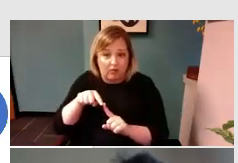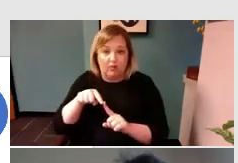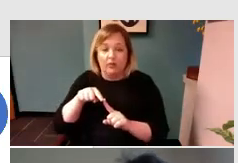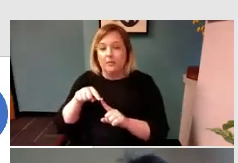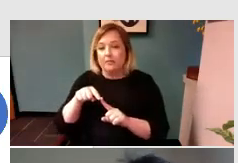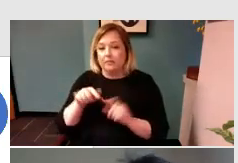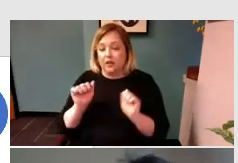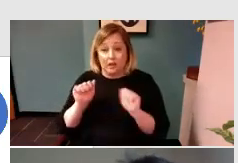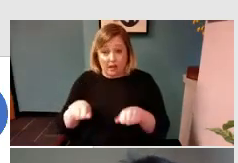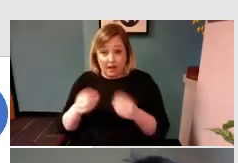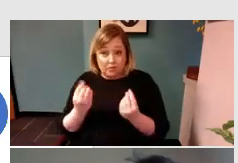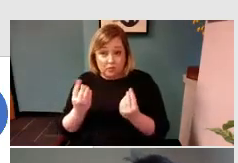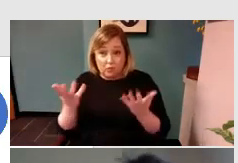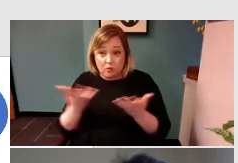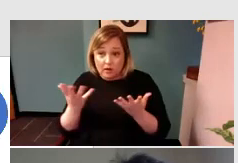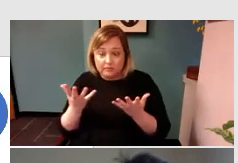whether